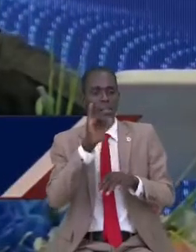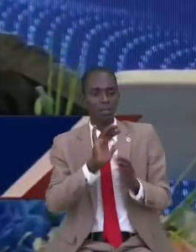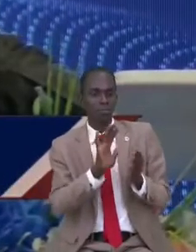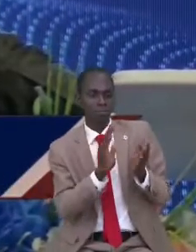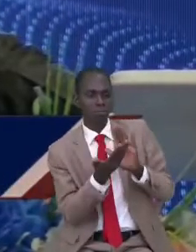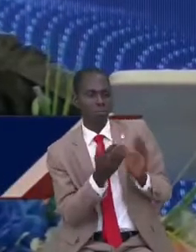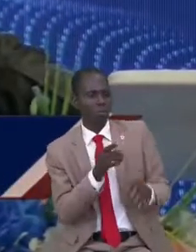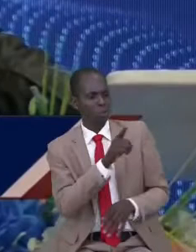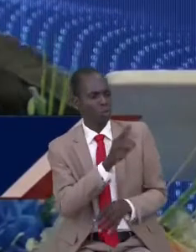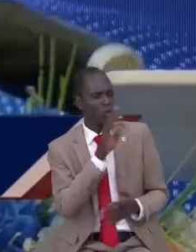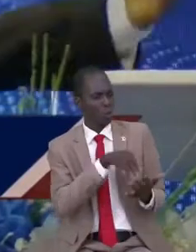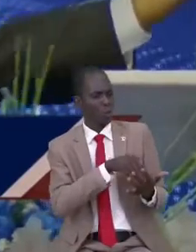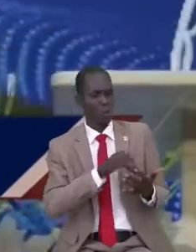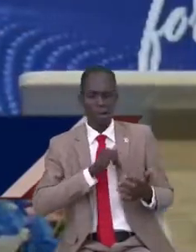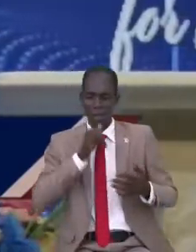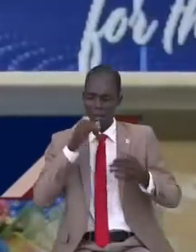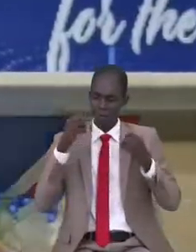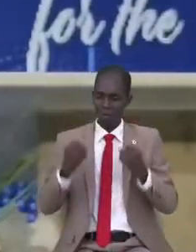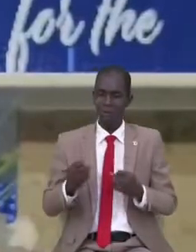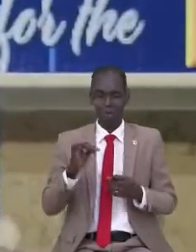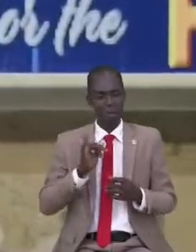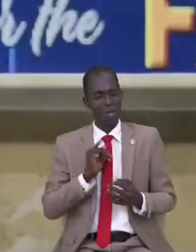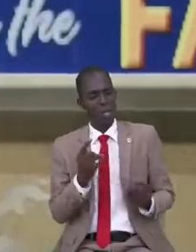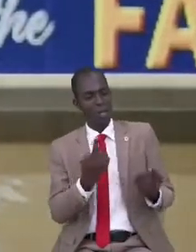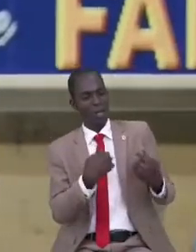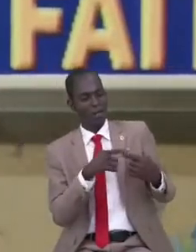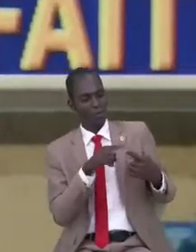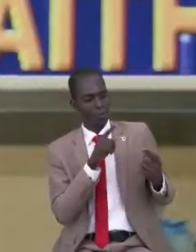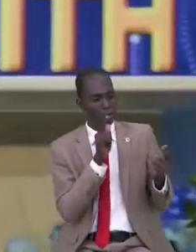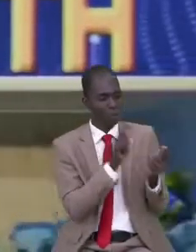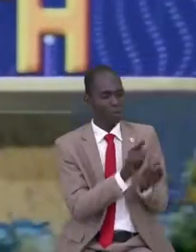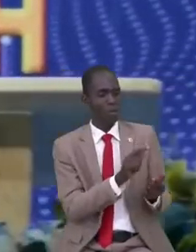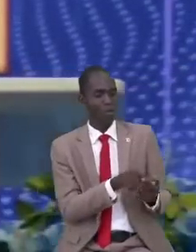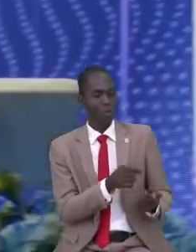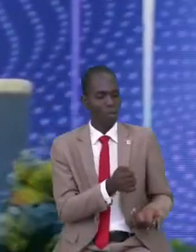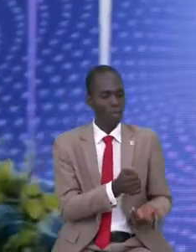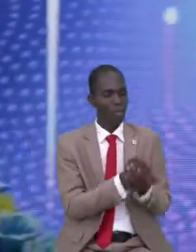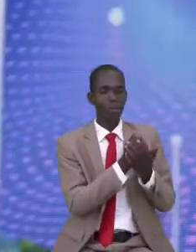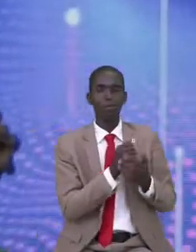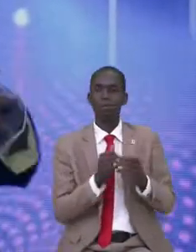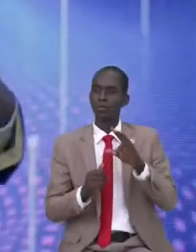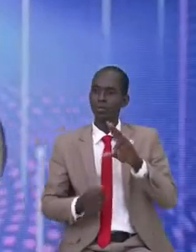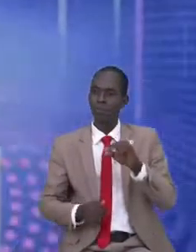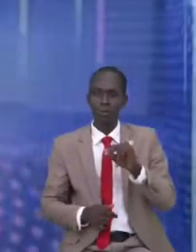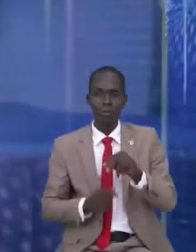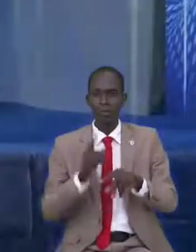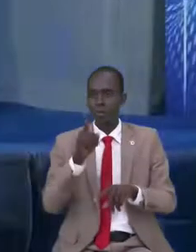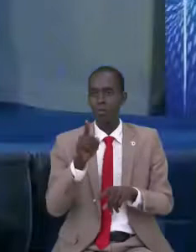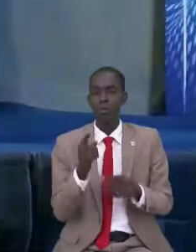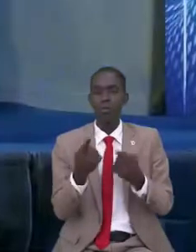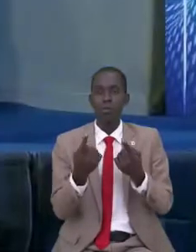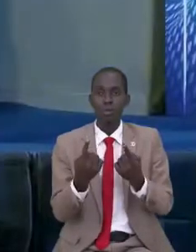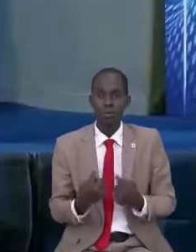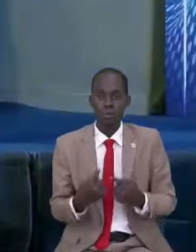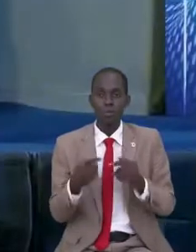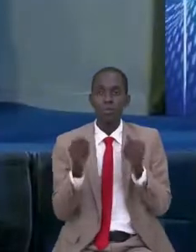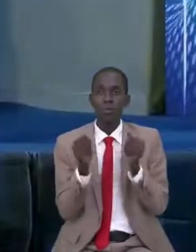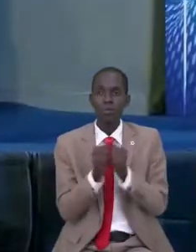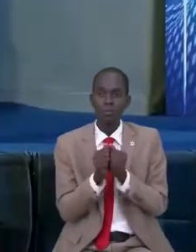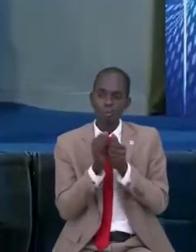weak, I am strong, so I come, I can take extra load. You come